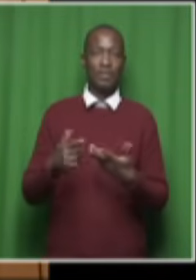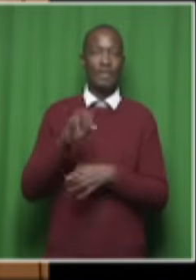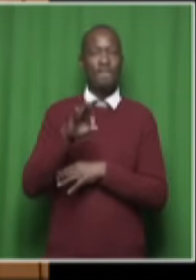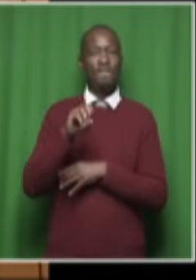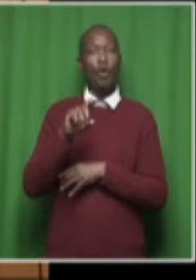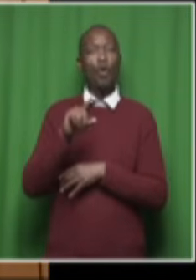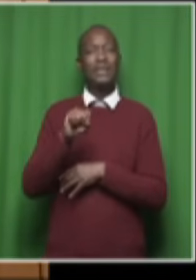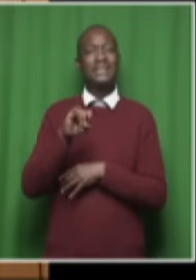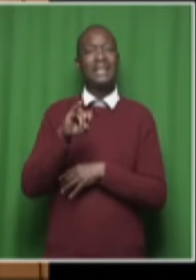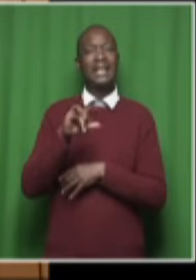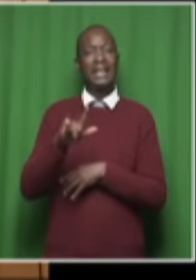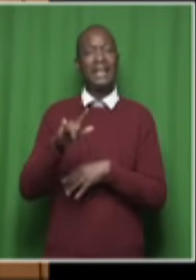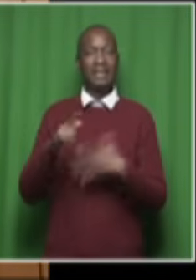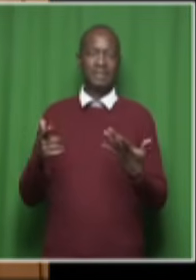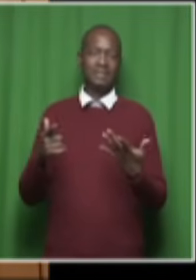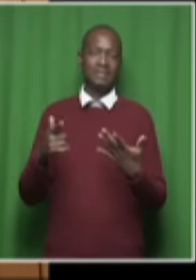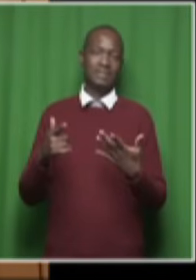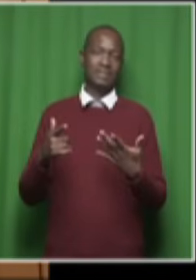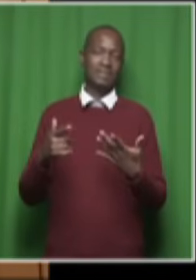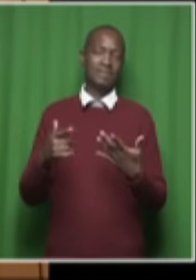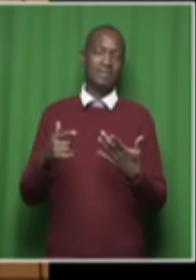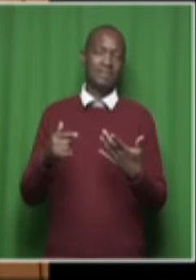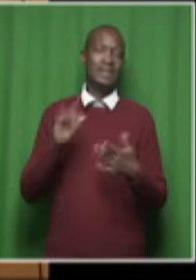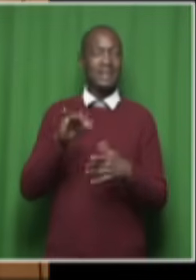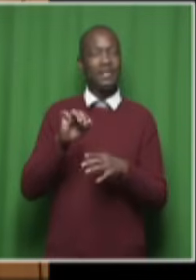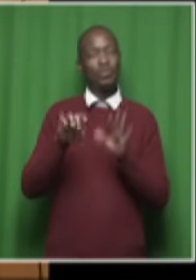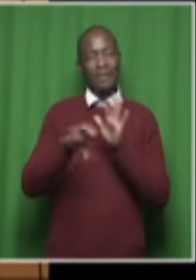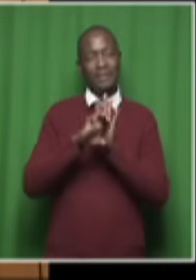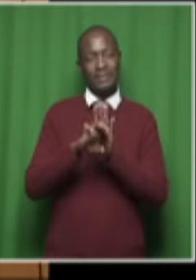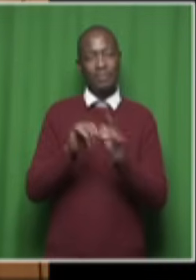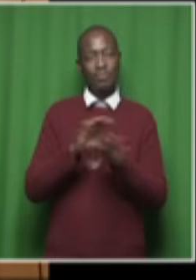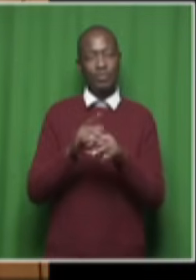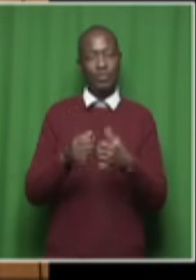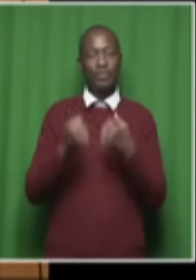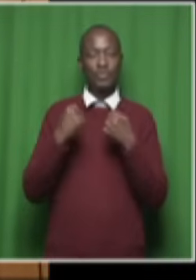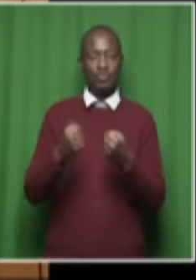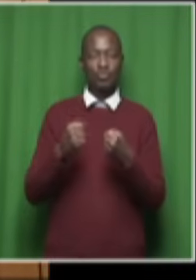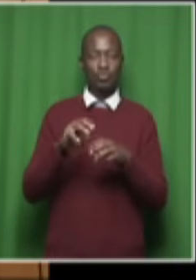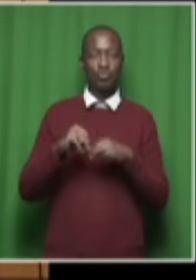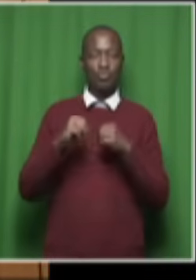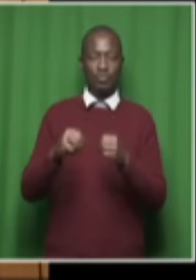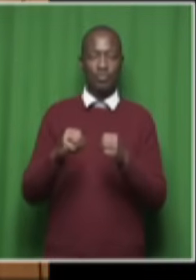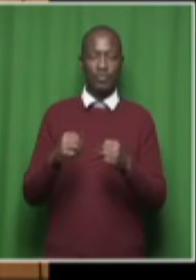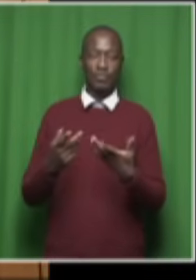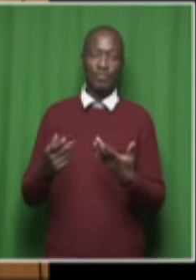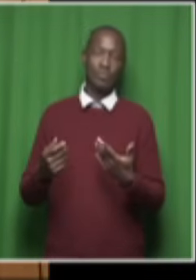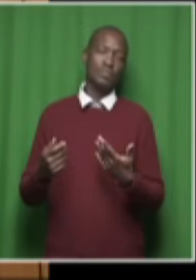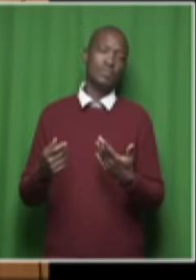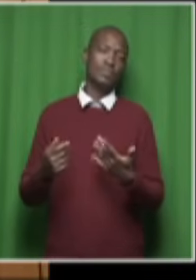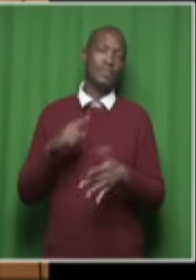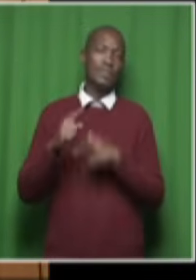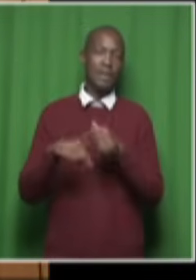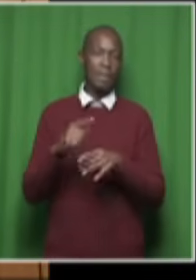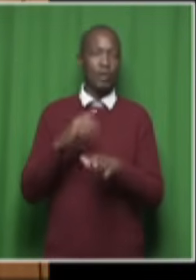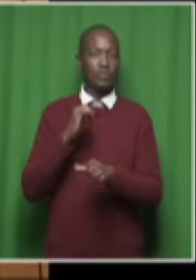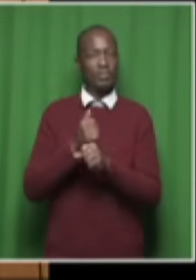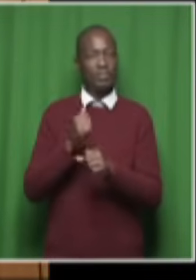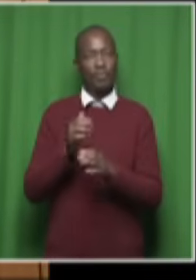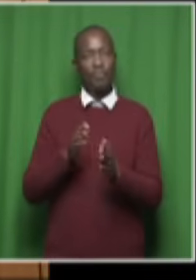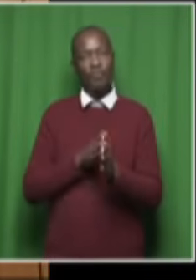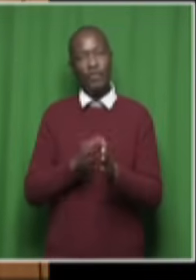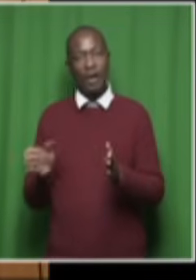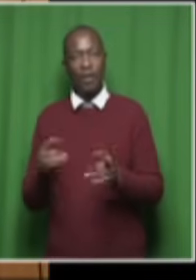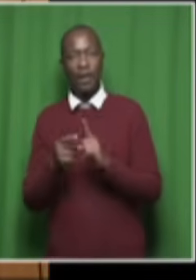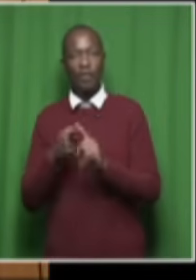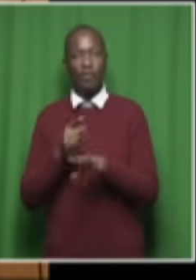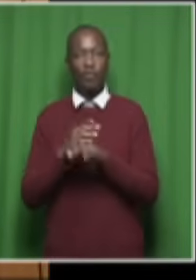So that is one example, I think, of a very strong move towards moving away from